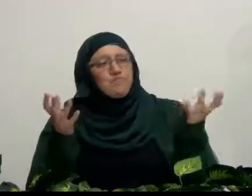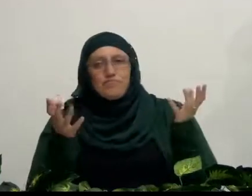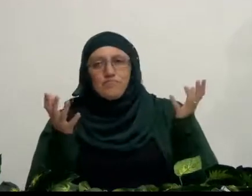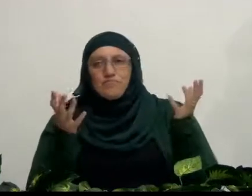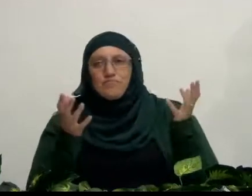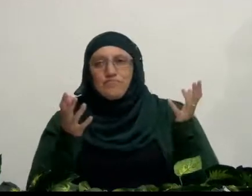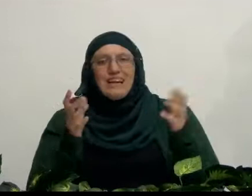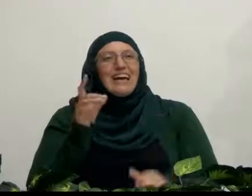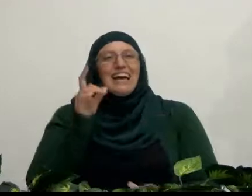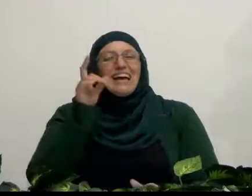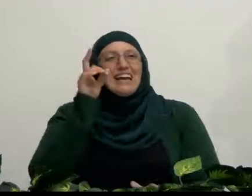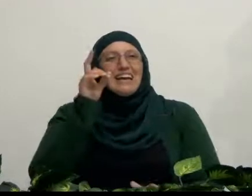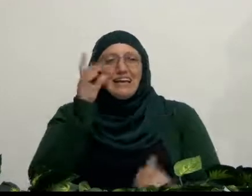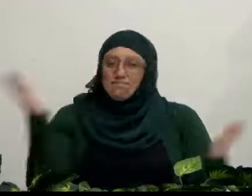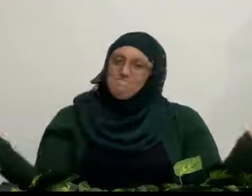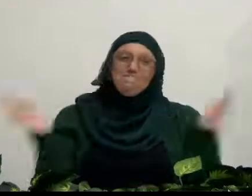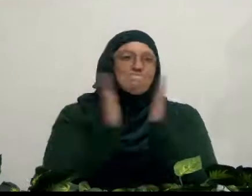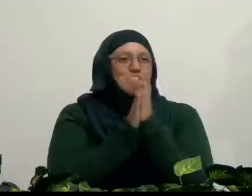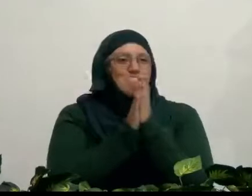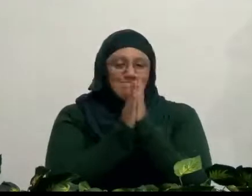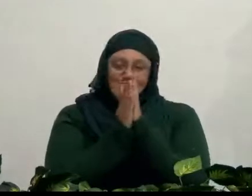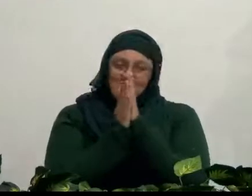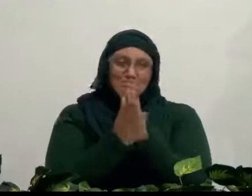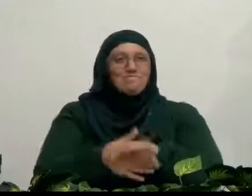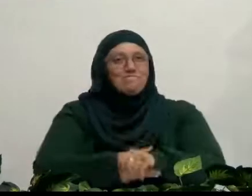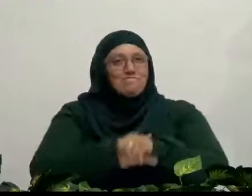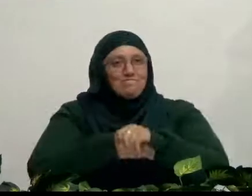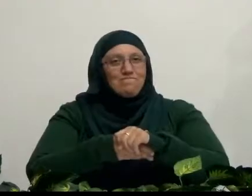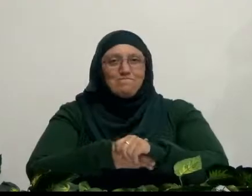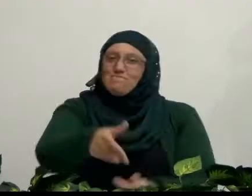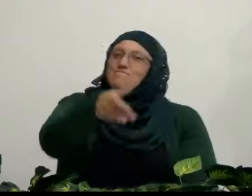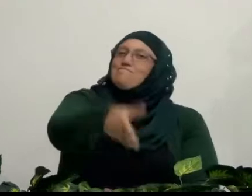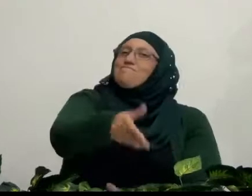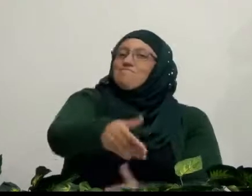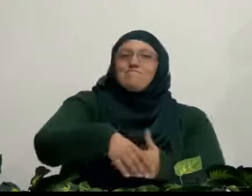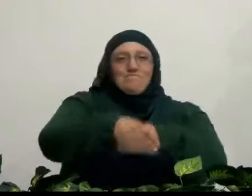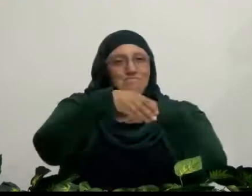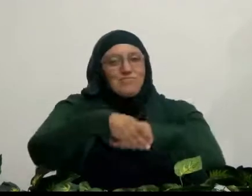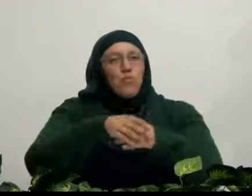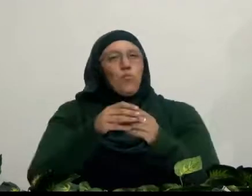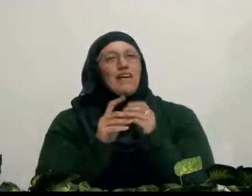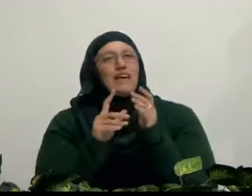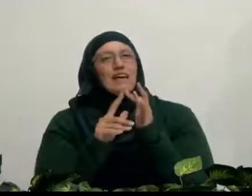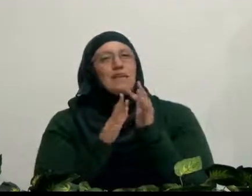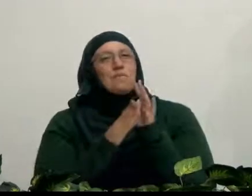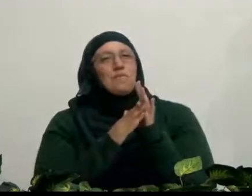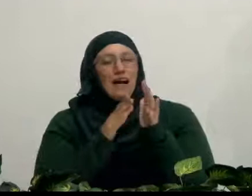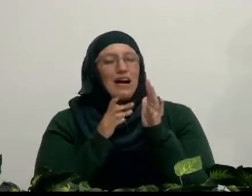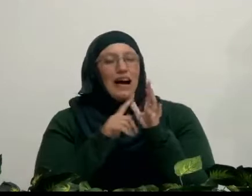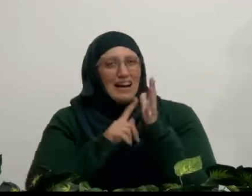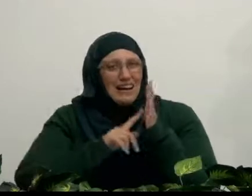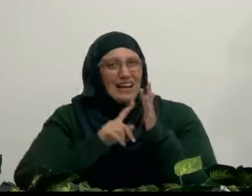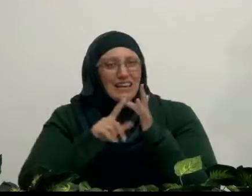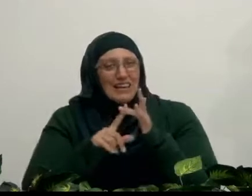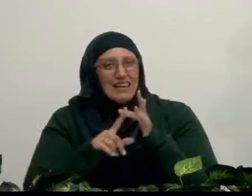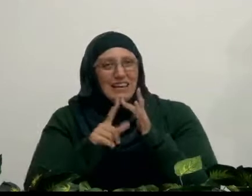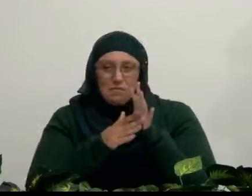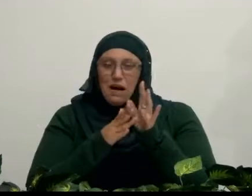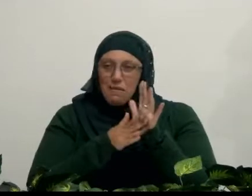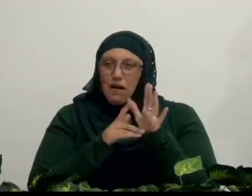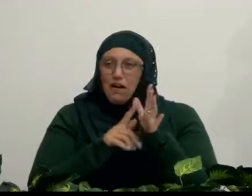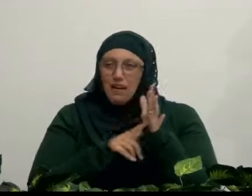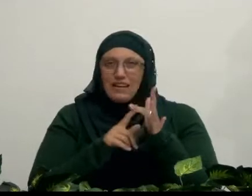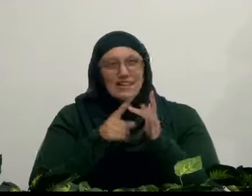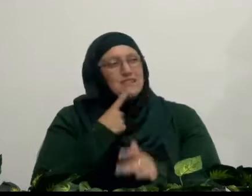slapping the palms together, shaking hand with Amir al-Mu'minin Ali alayhi salam, and says, "Anta akhi fi dunya wal